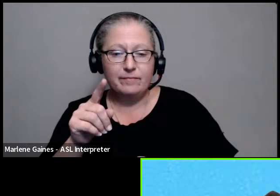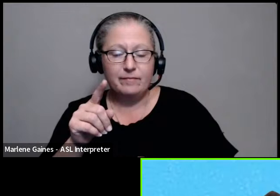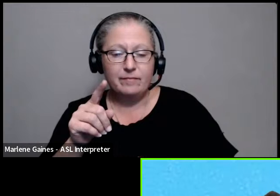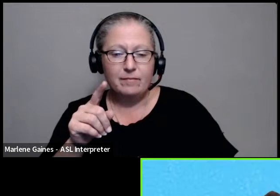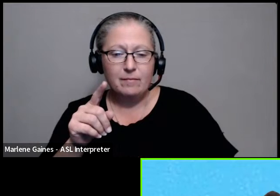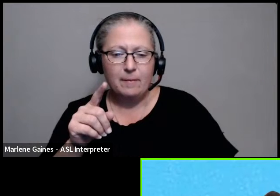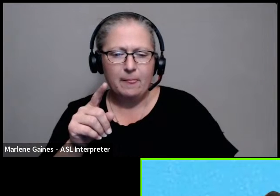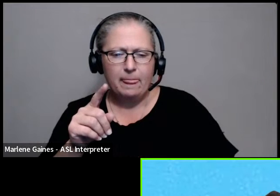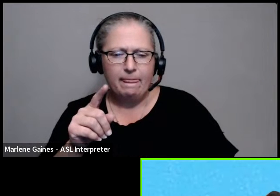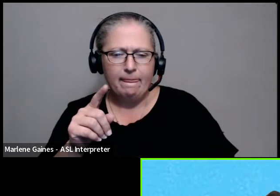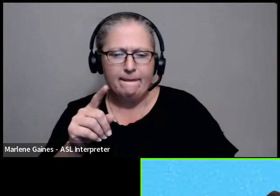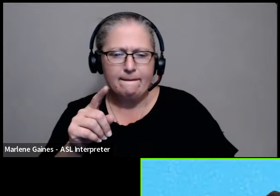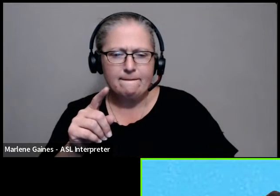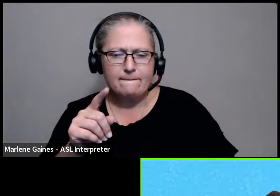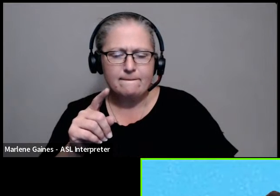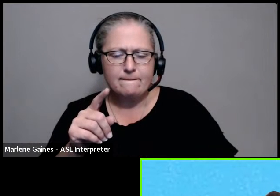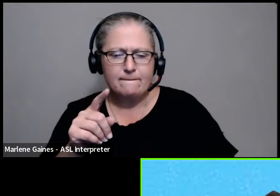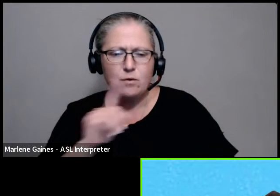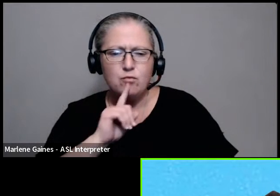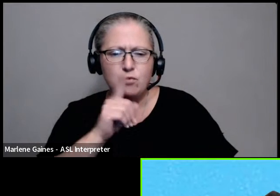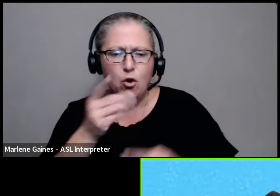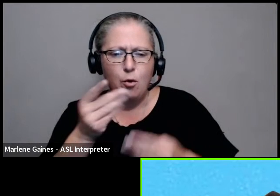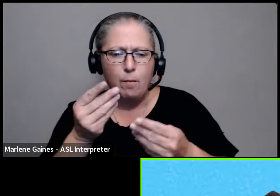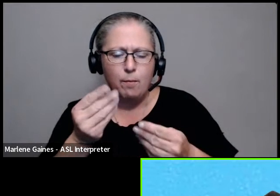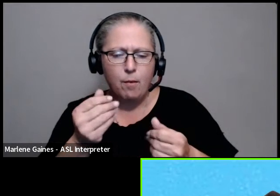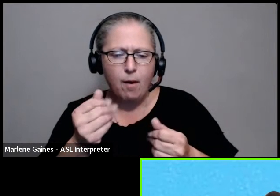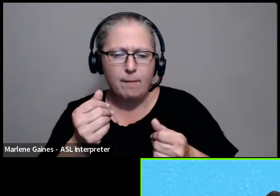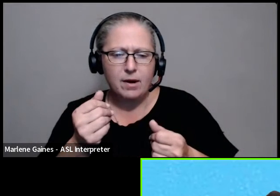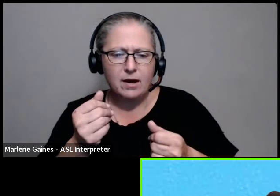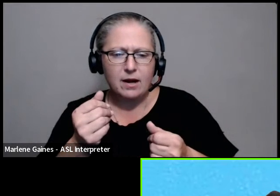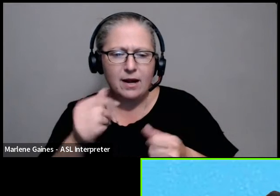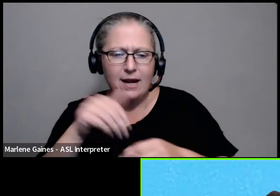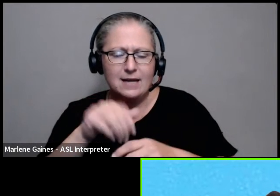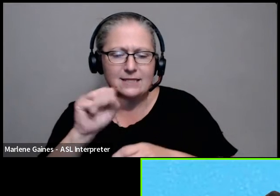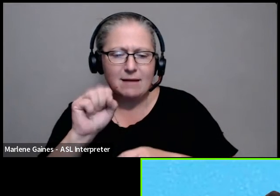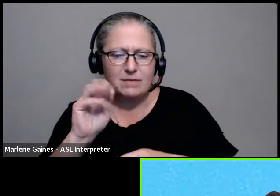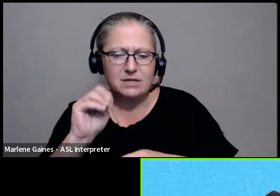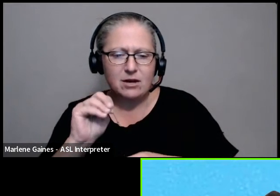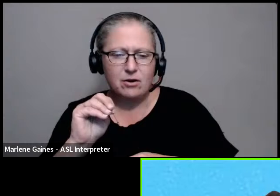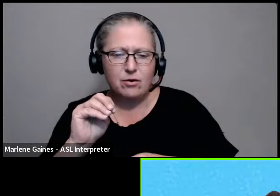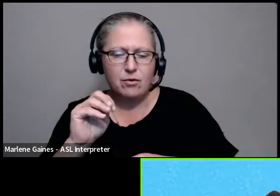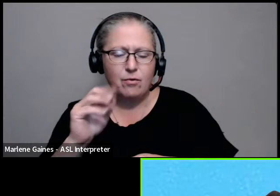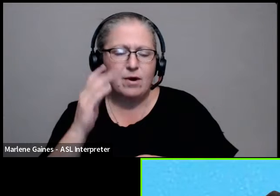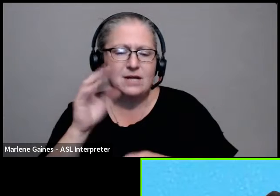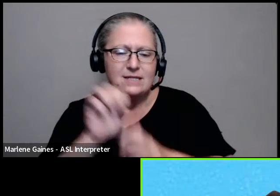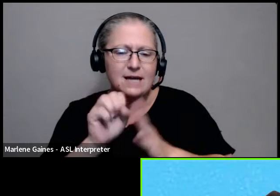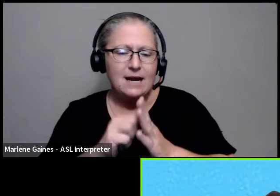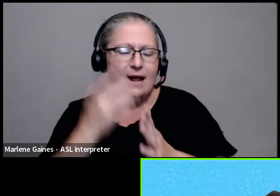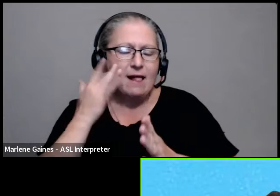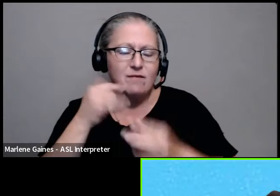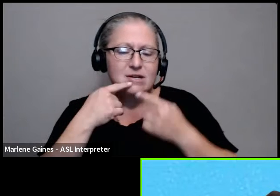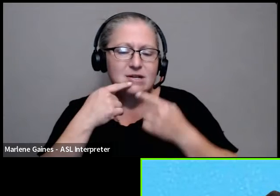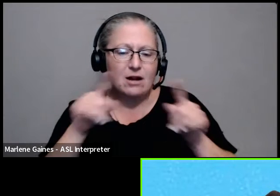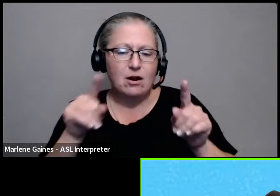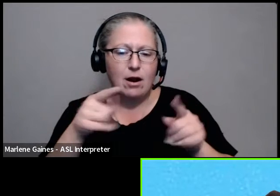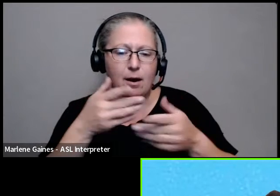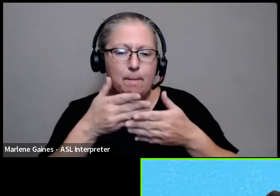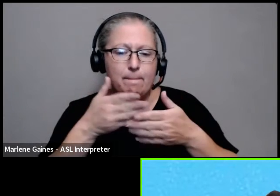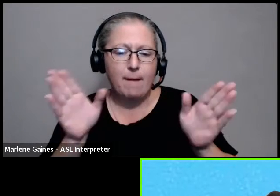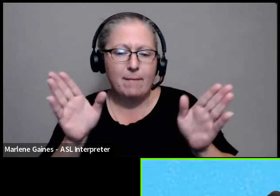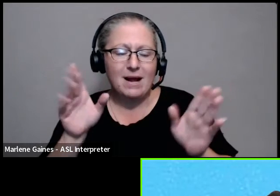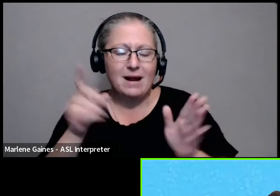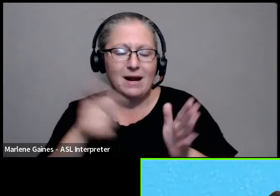of certain real property in the County of San Mateo, State of California, and declaring the public